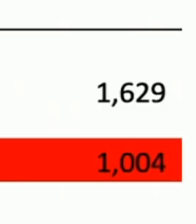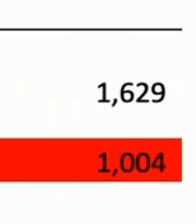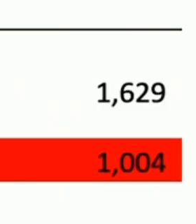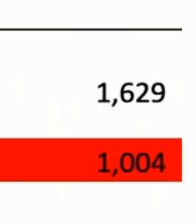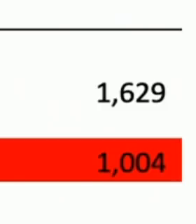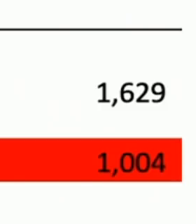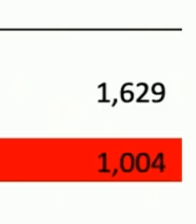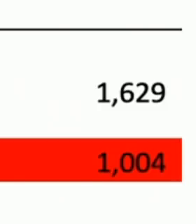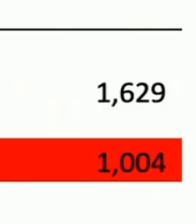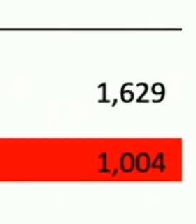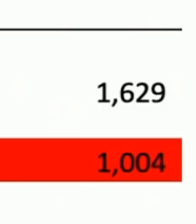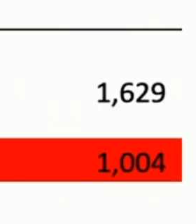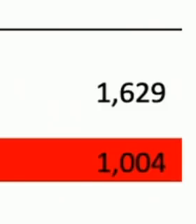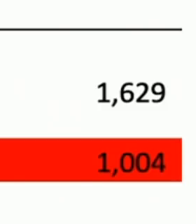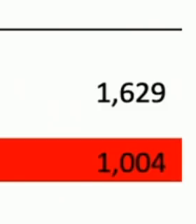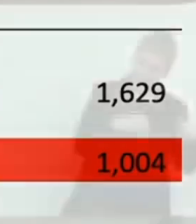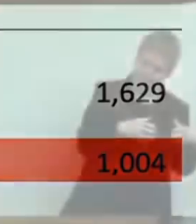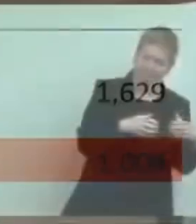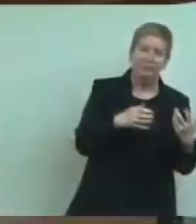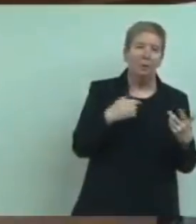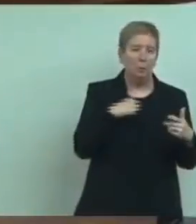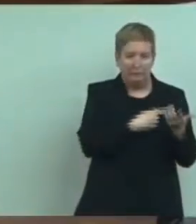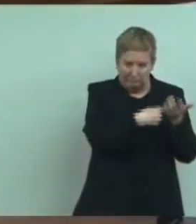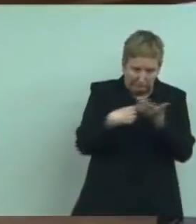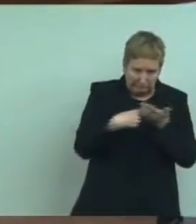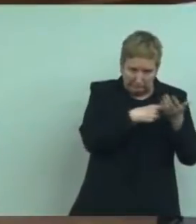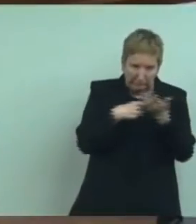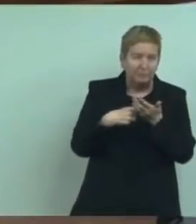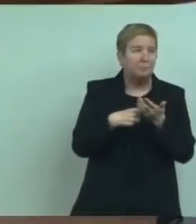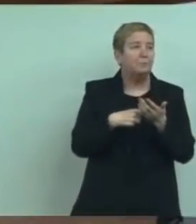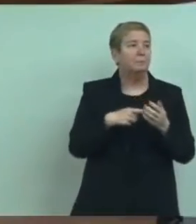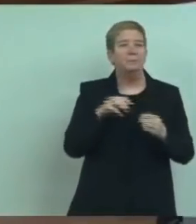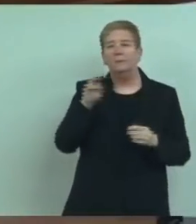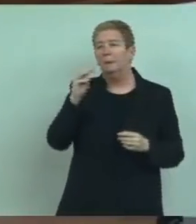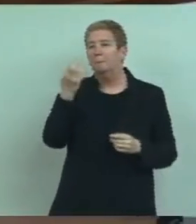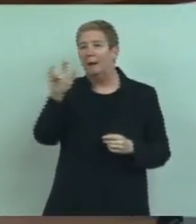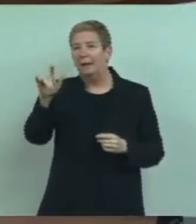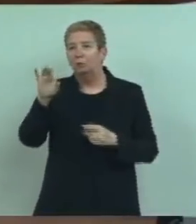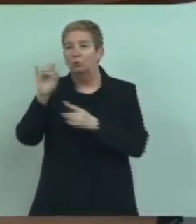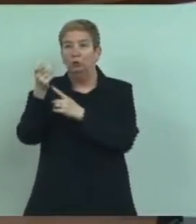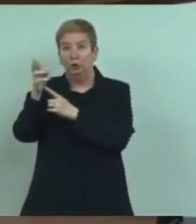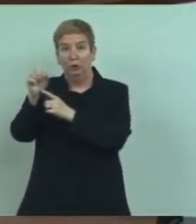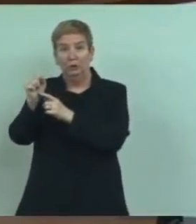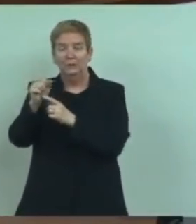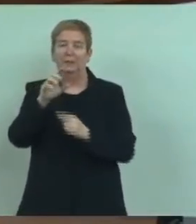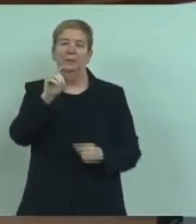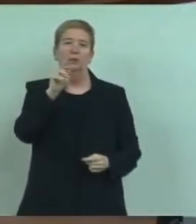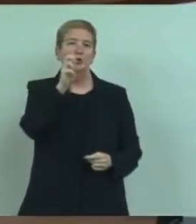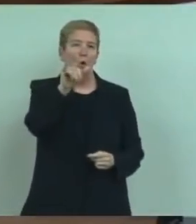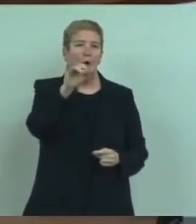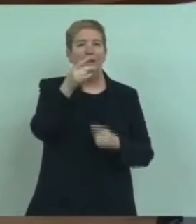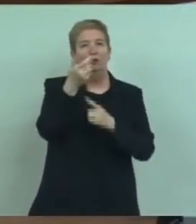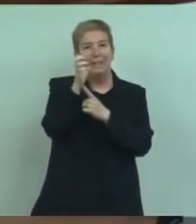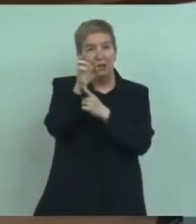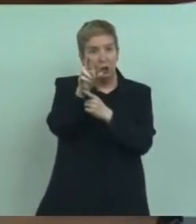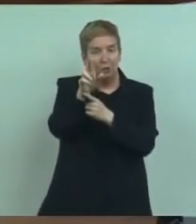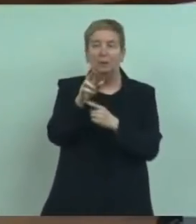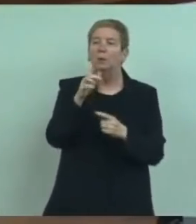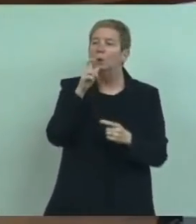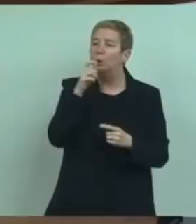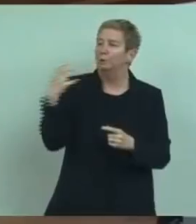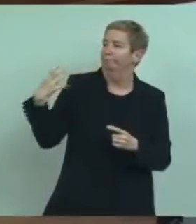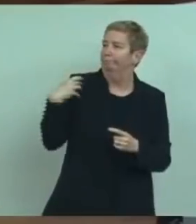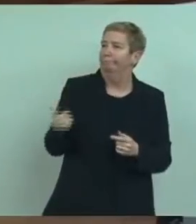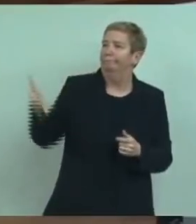medical advisory team that I've mentioned. I mentioned last time it was led by Michael Richards, Troy Greer, who's the CEO of the